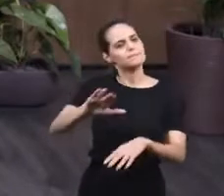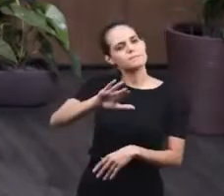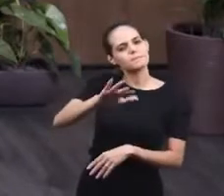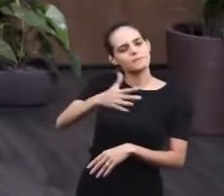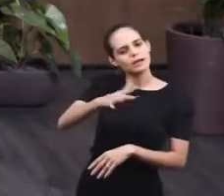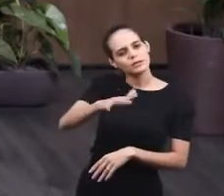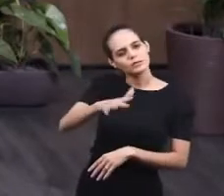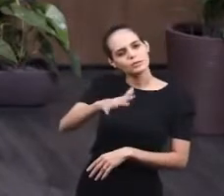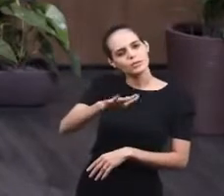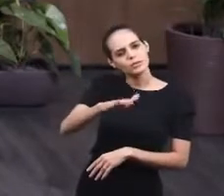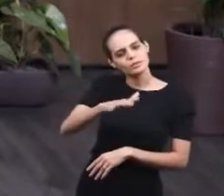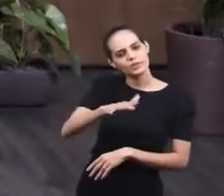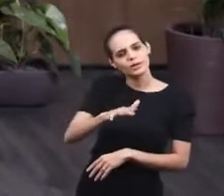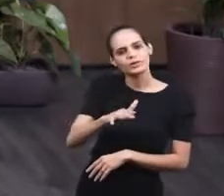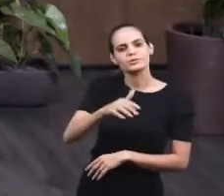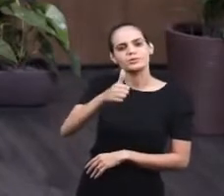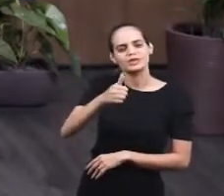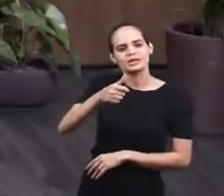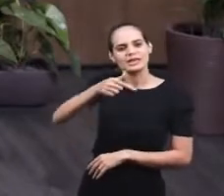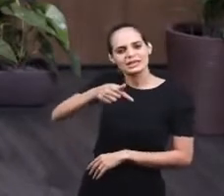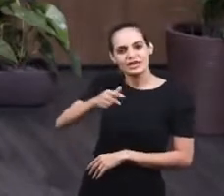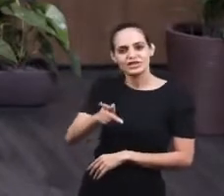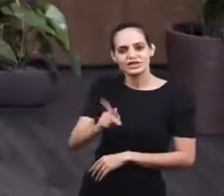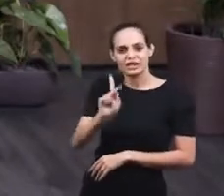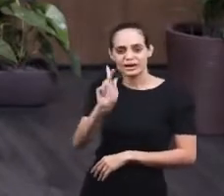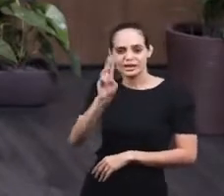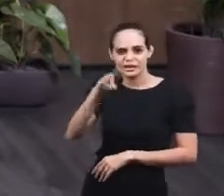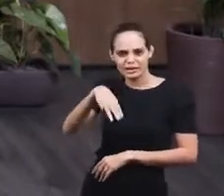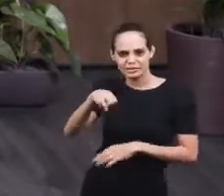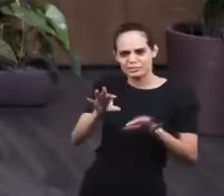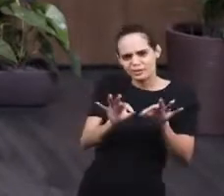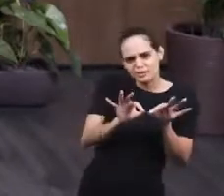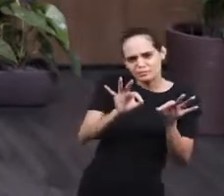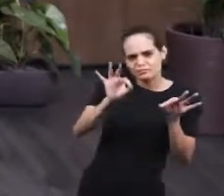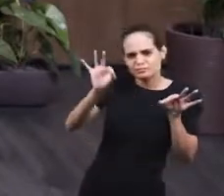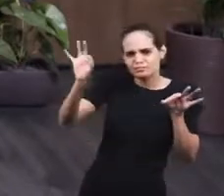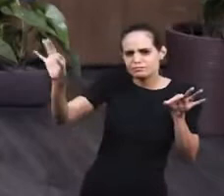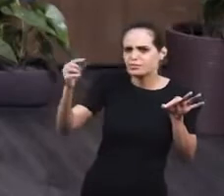this journey began. It was approximately about 17 kilometers or